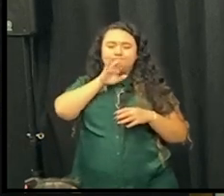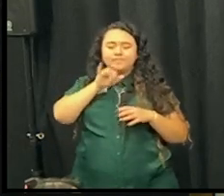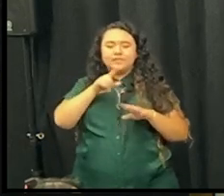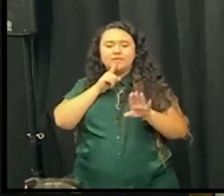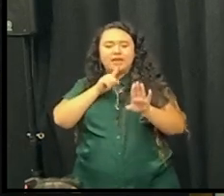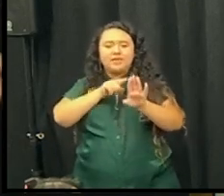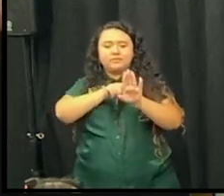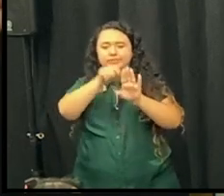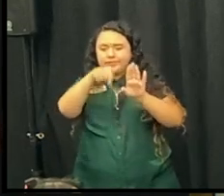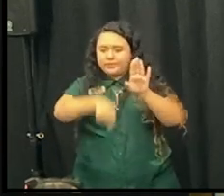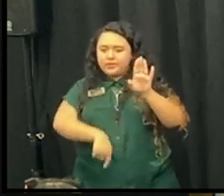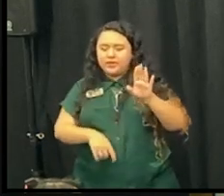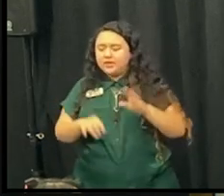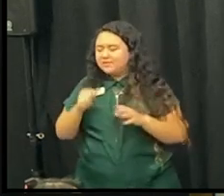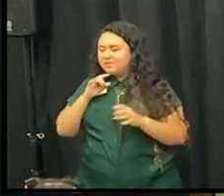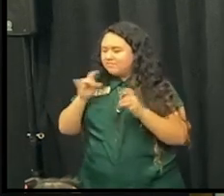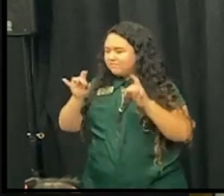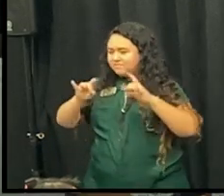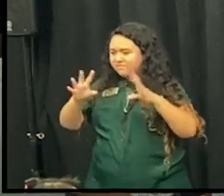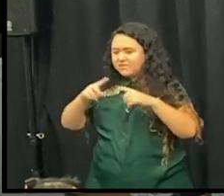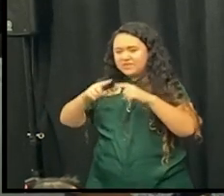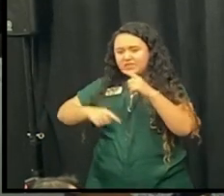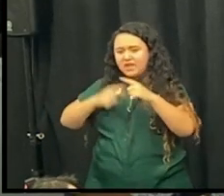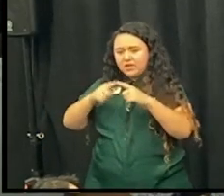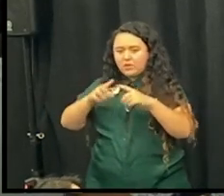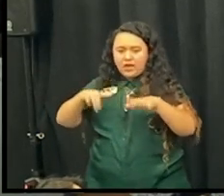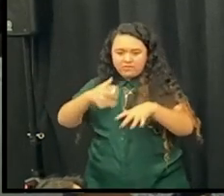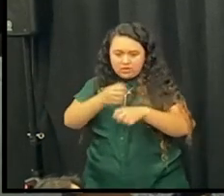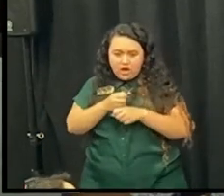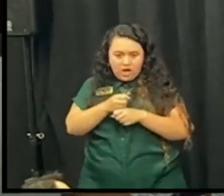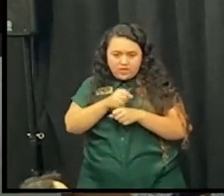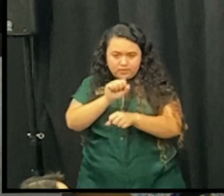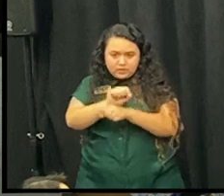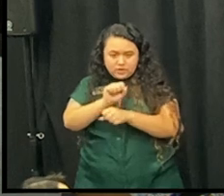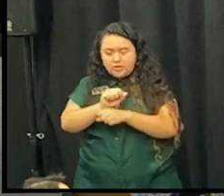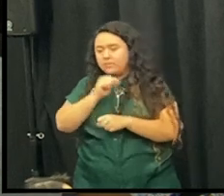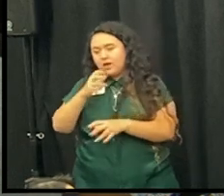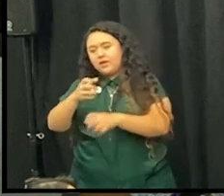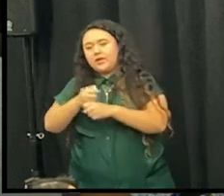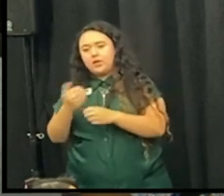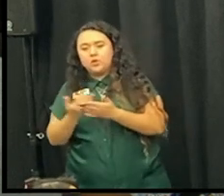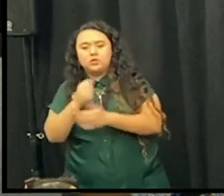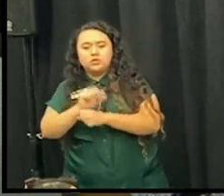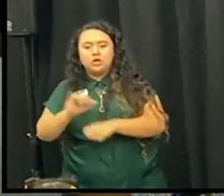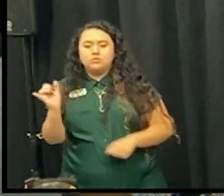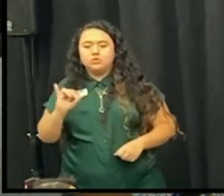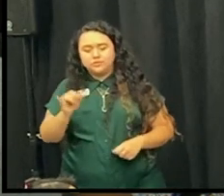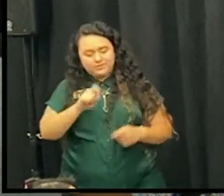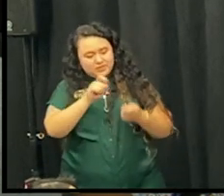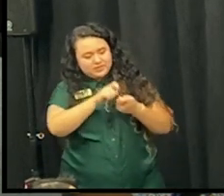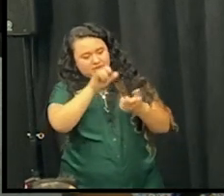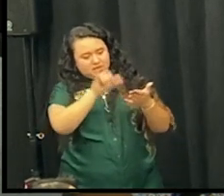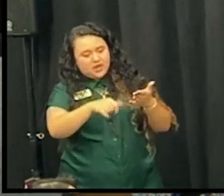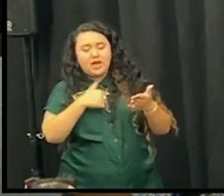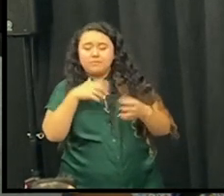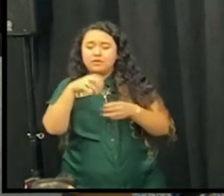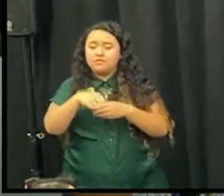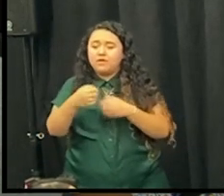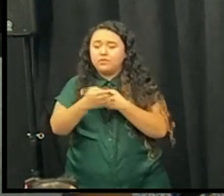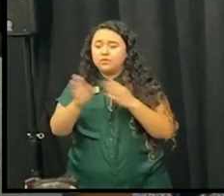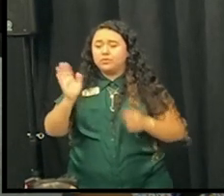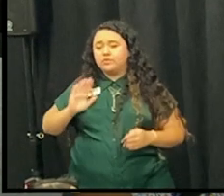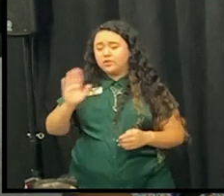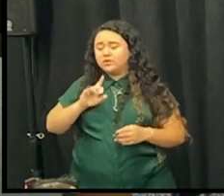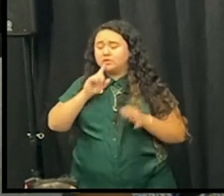vicious cycle. Yeah, if you haven't gotten the job, you're not going to get the jobs, yeah. Too. All right. Exactly. Mm-hmm. So I've been in those rooms, and this was